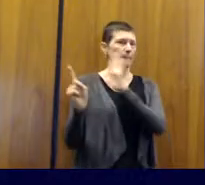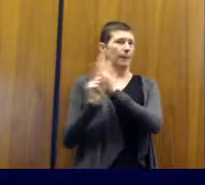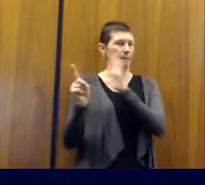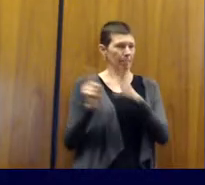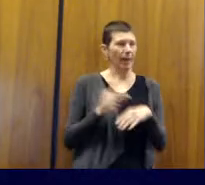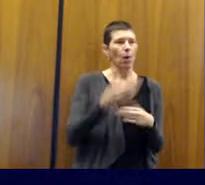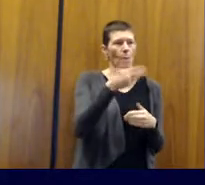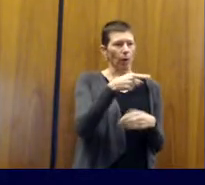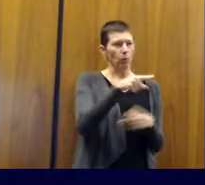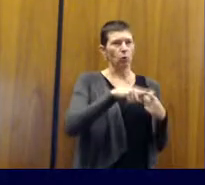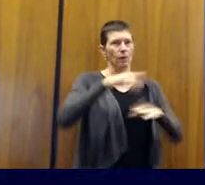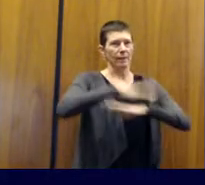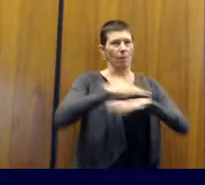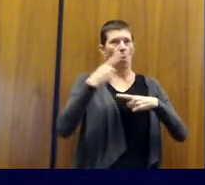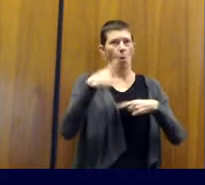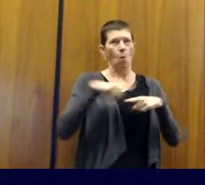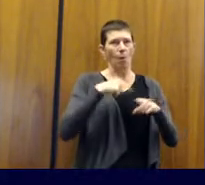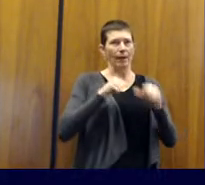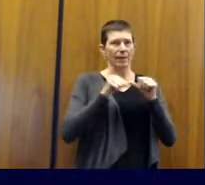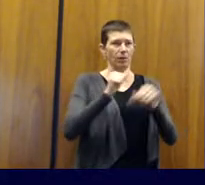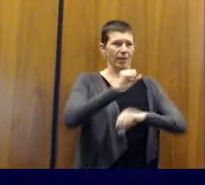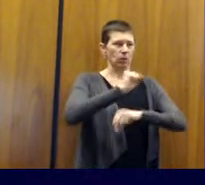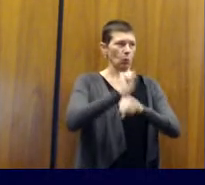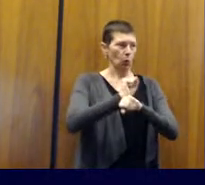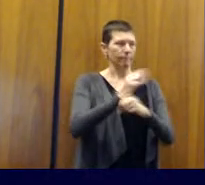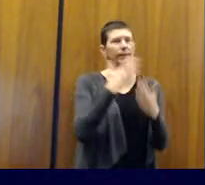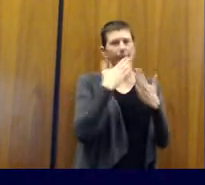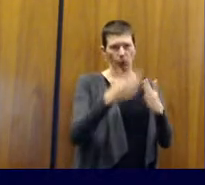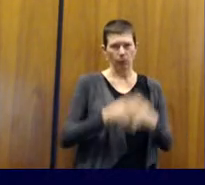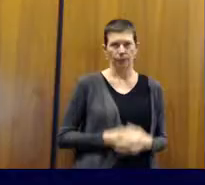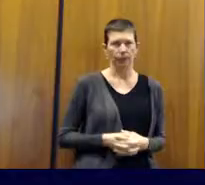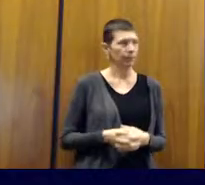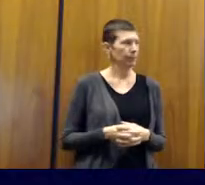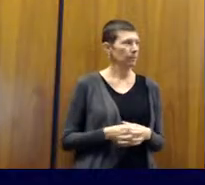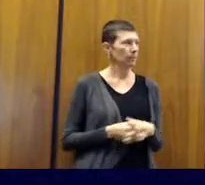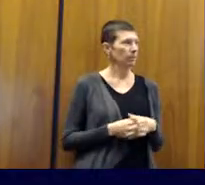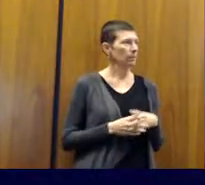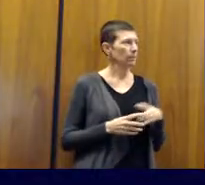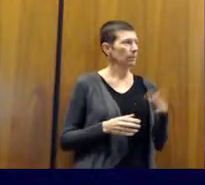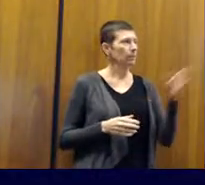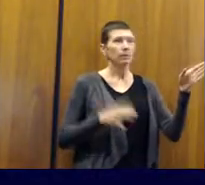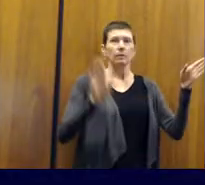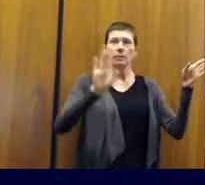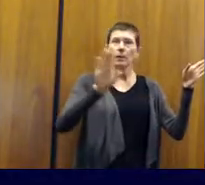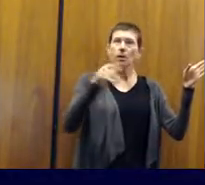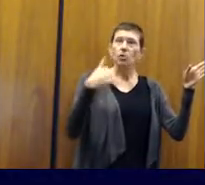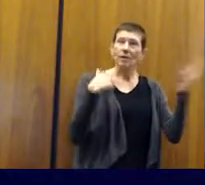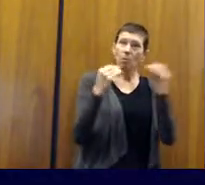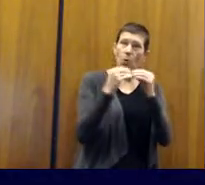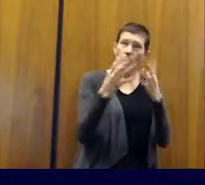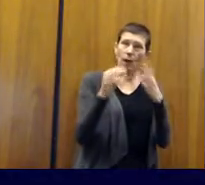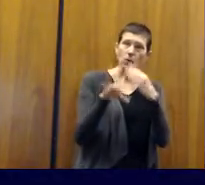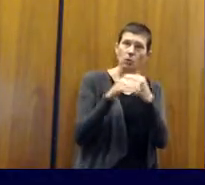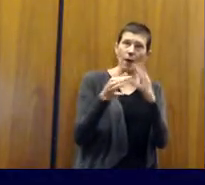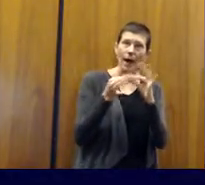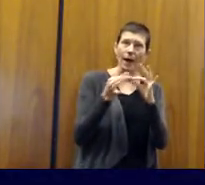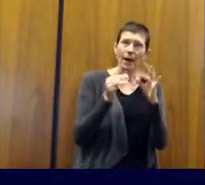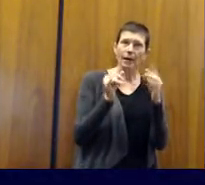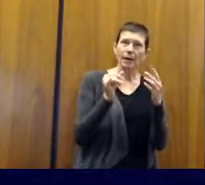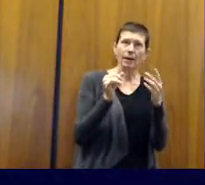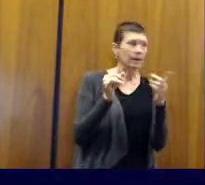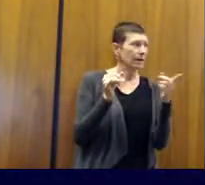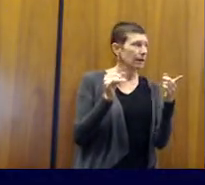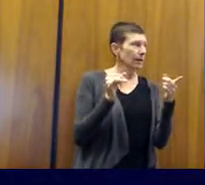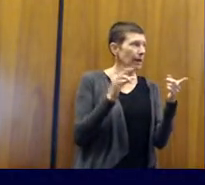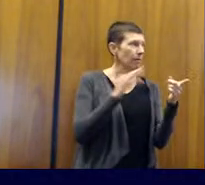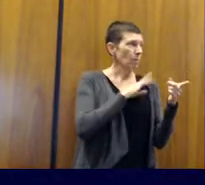table as we continue this work. Thank you. If it would please the board, ma'am, did you have more you'd like to add? If it would please the